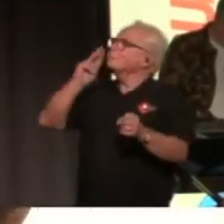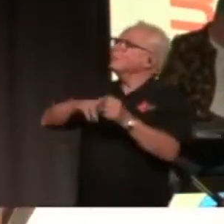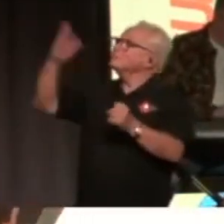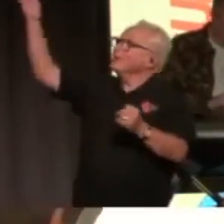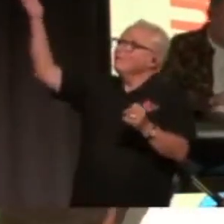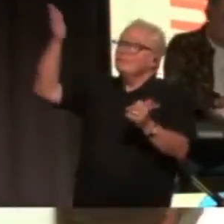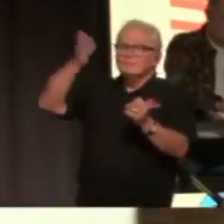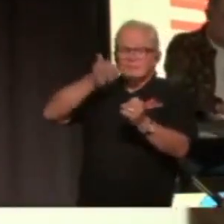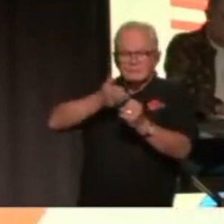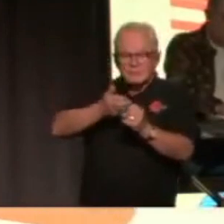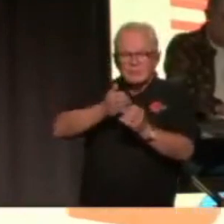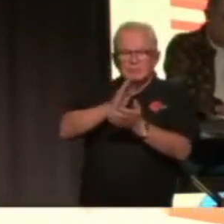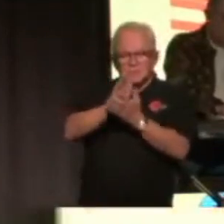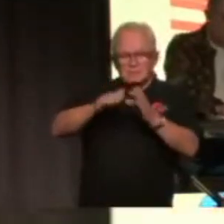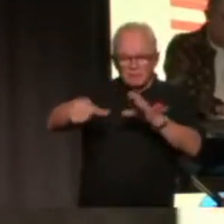It's a fight.